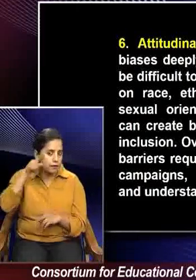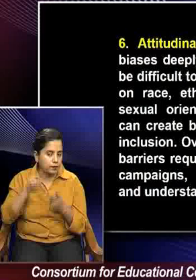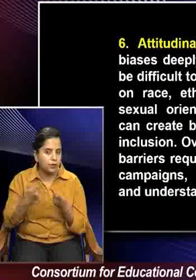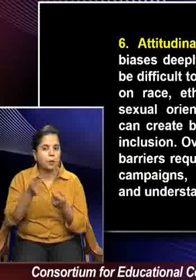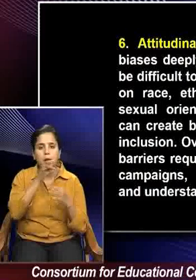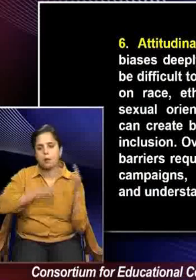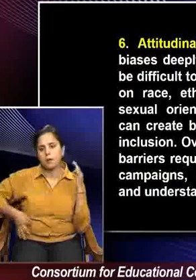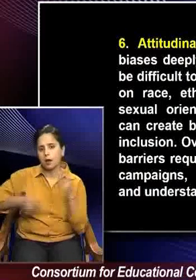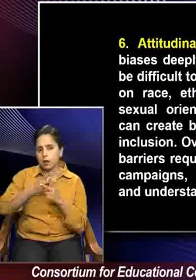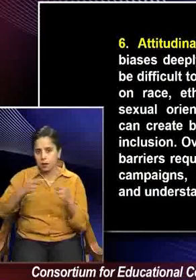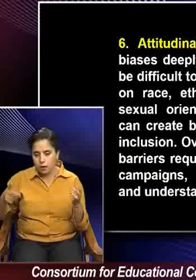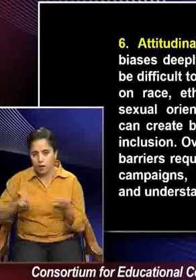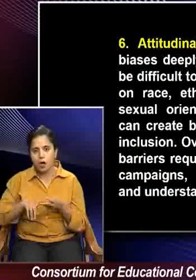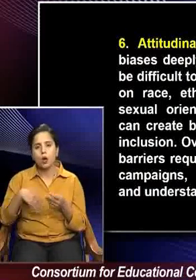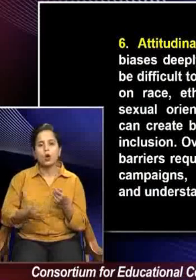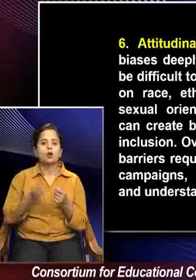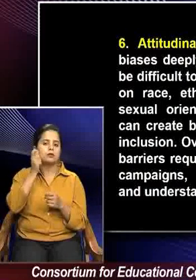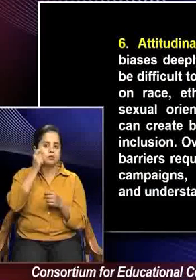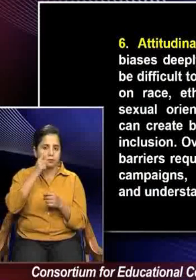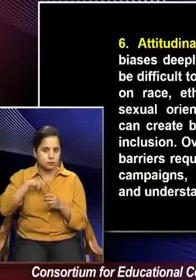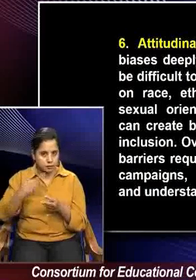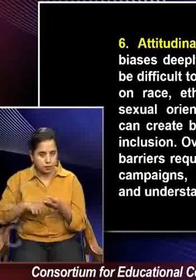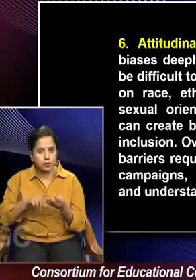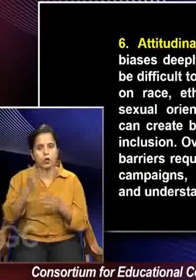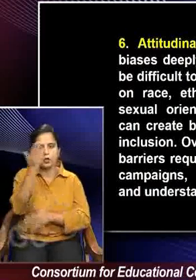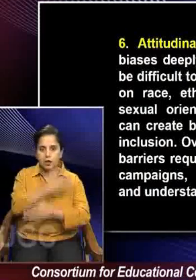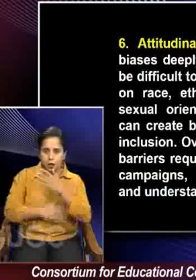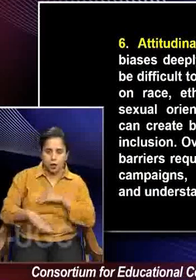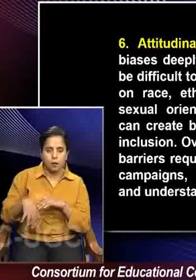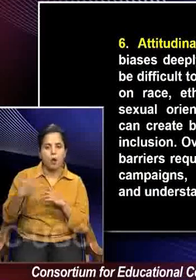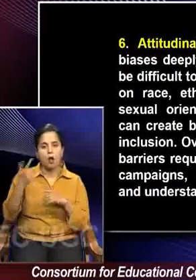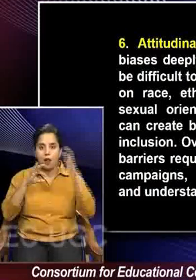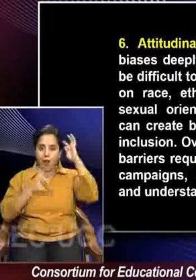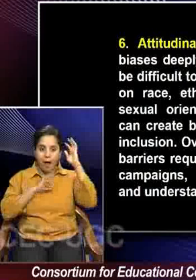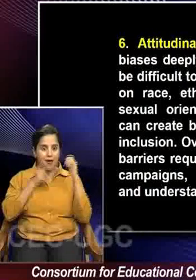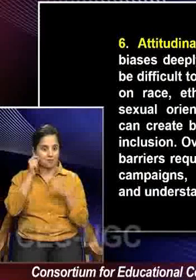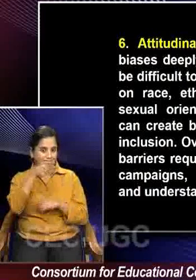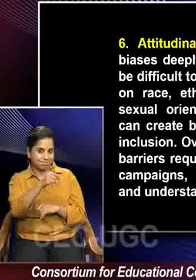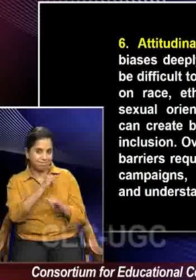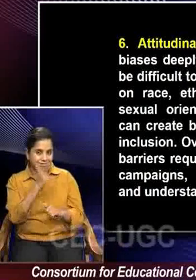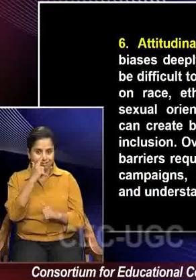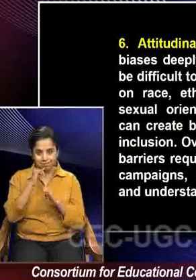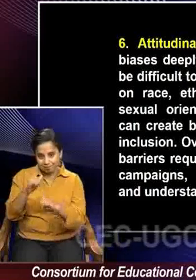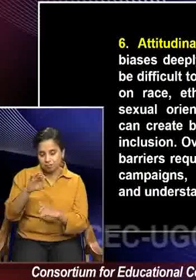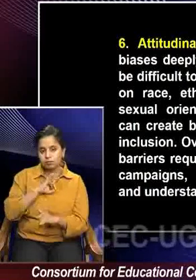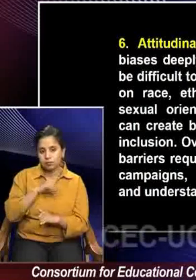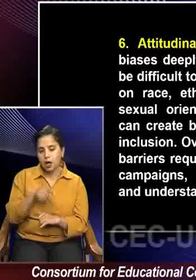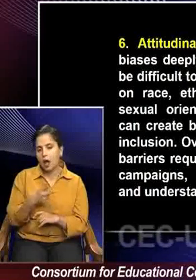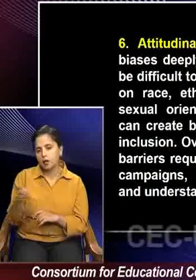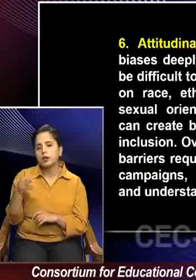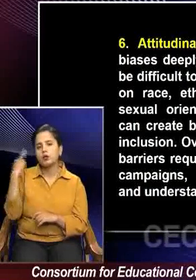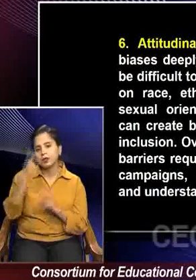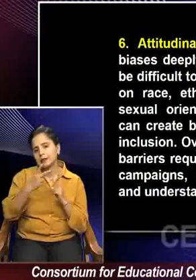ethnicity, gender, disability, sexual orientation and other factors can create